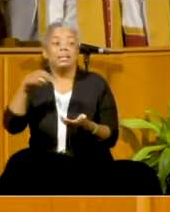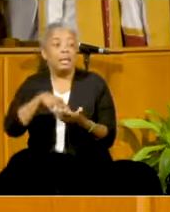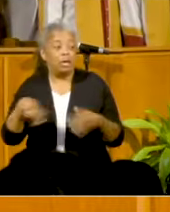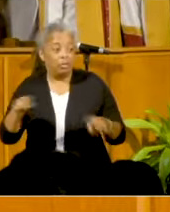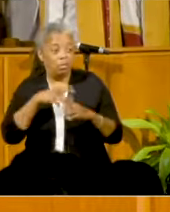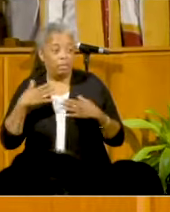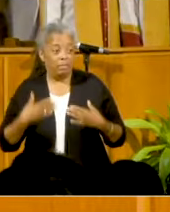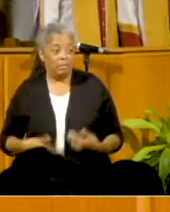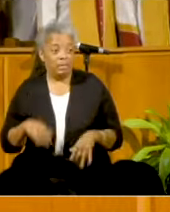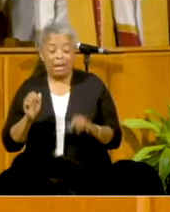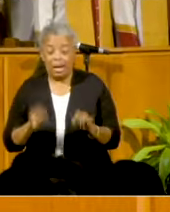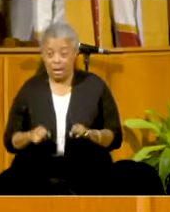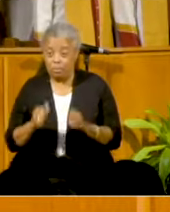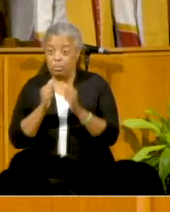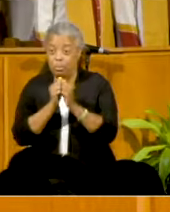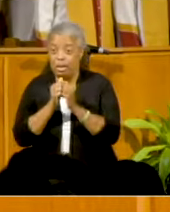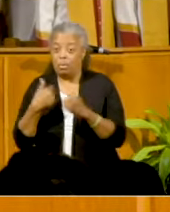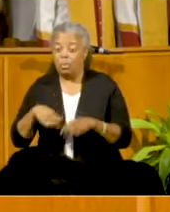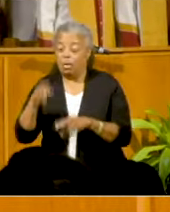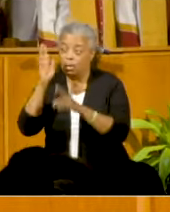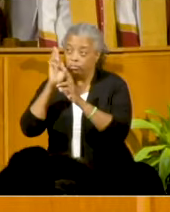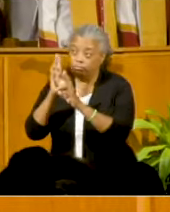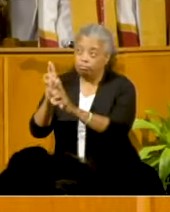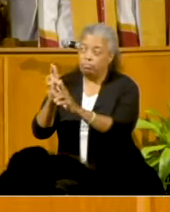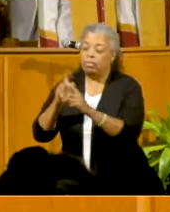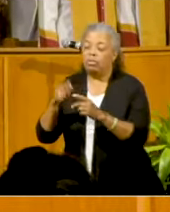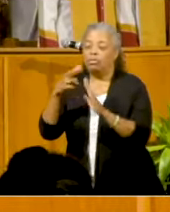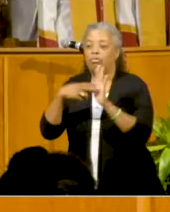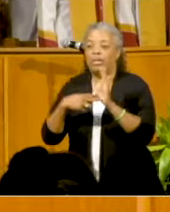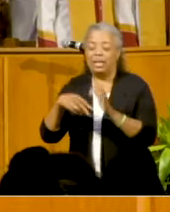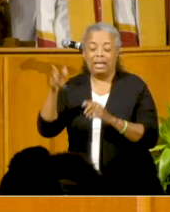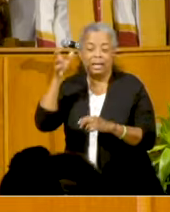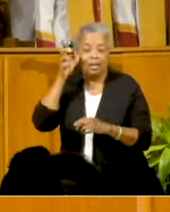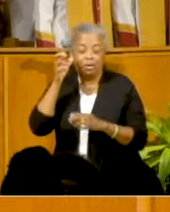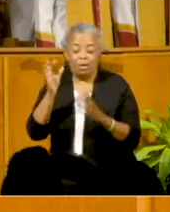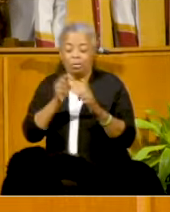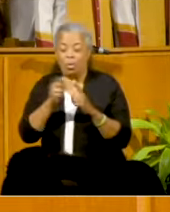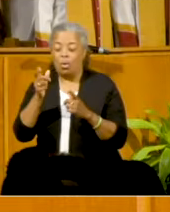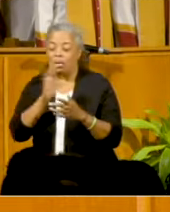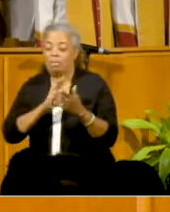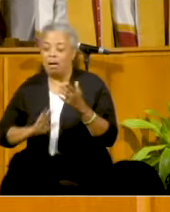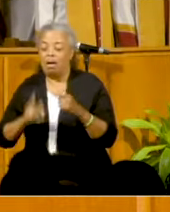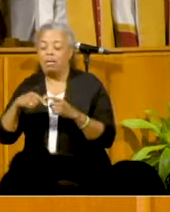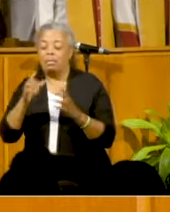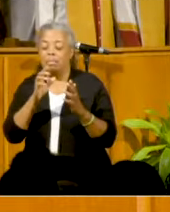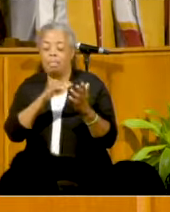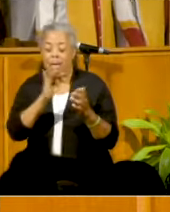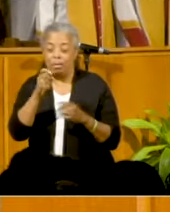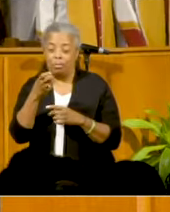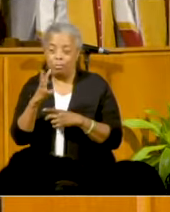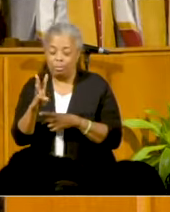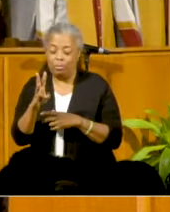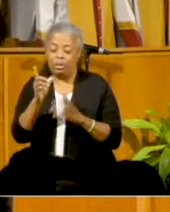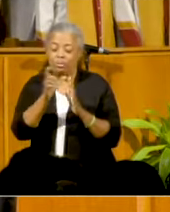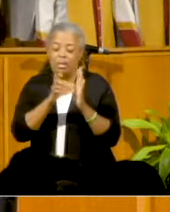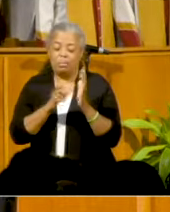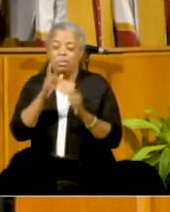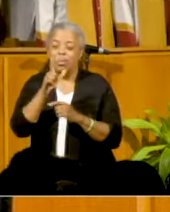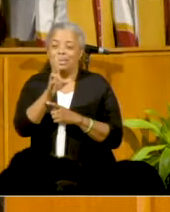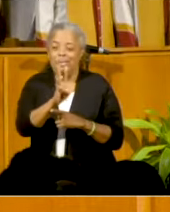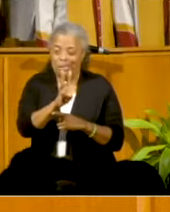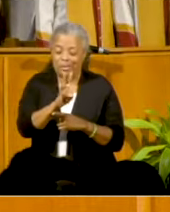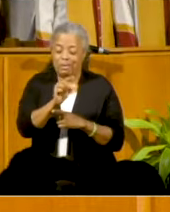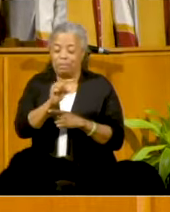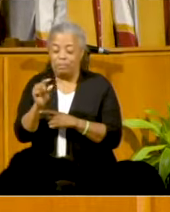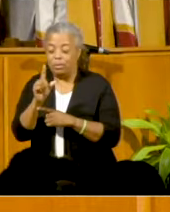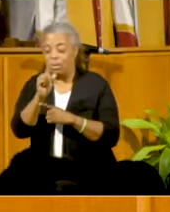you're physically able, that together we would reverence the reading and the hearing of the word of God in Matthew chapter 26, beginning in verse number